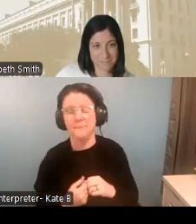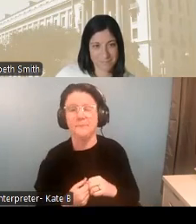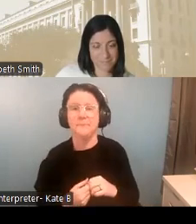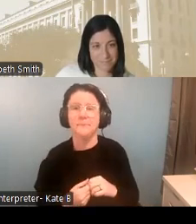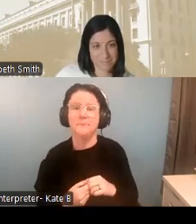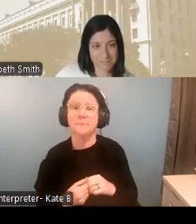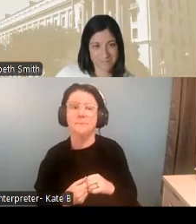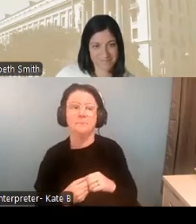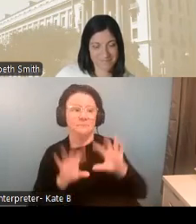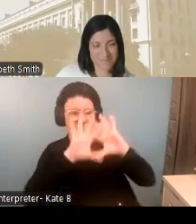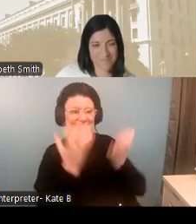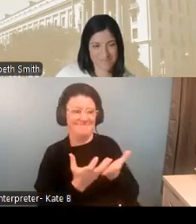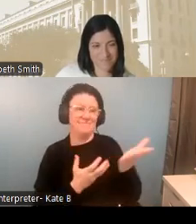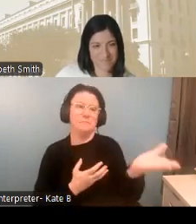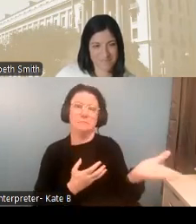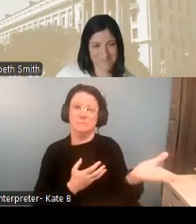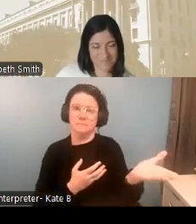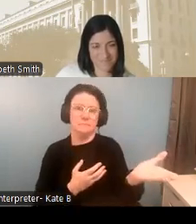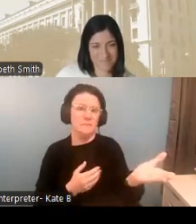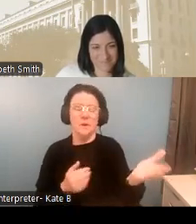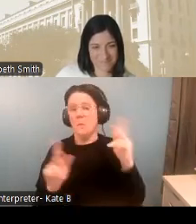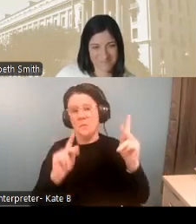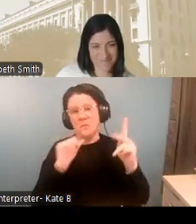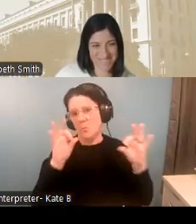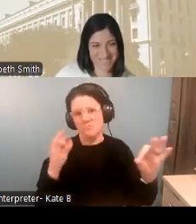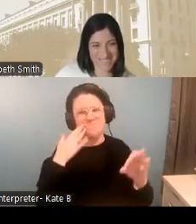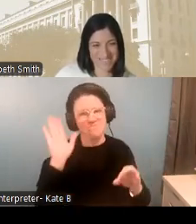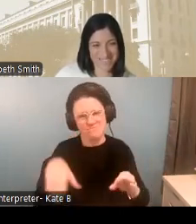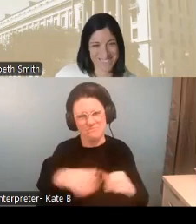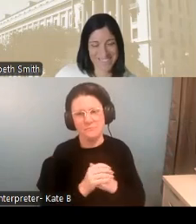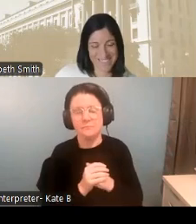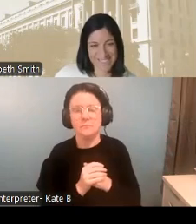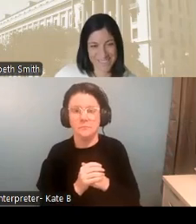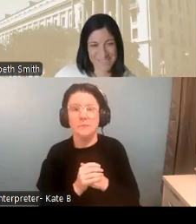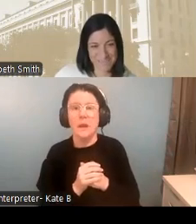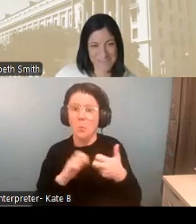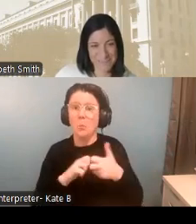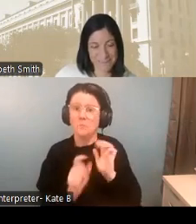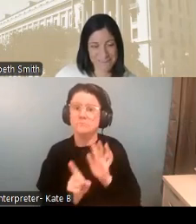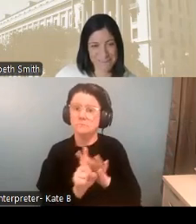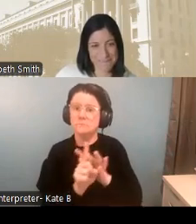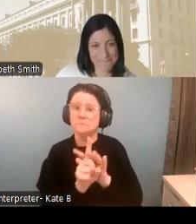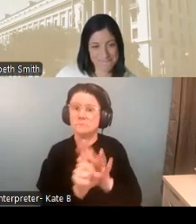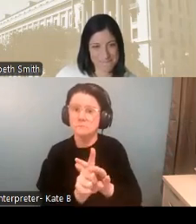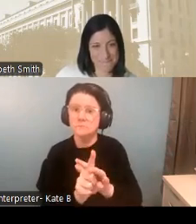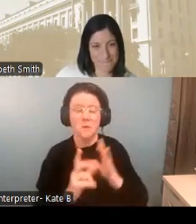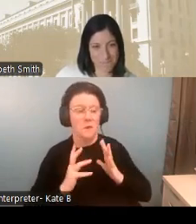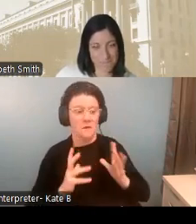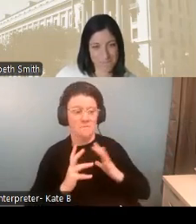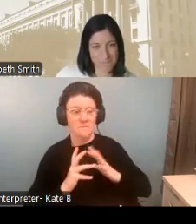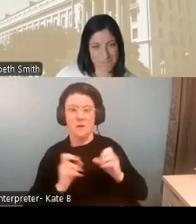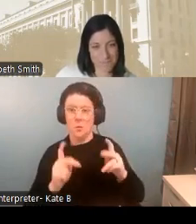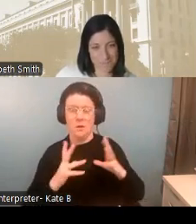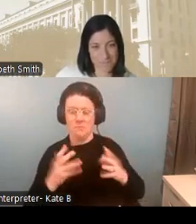all of this, everyone can't be perfect all the time and issues do come up. So then we kind of have to figure out then